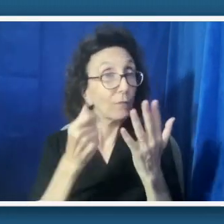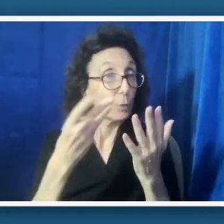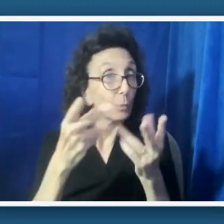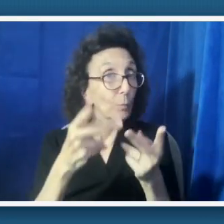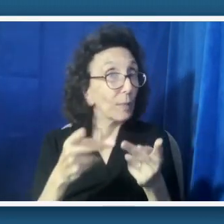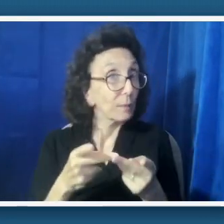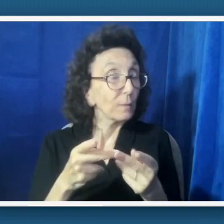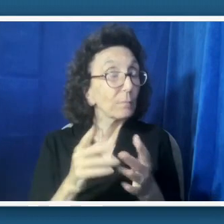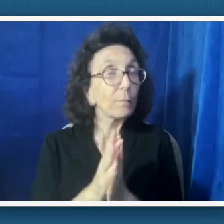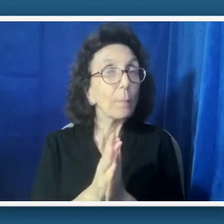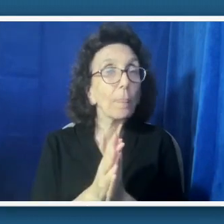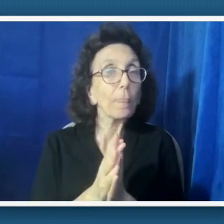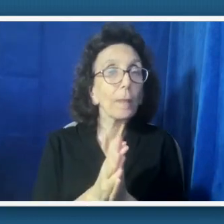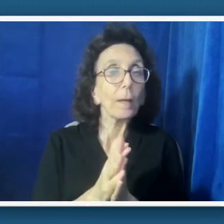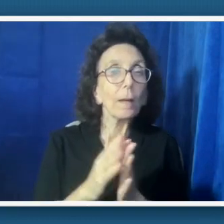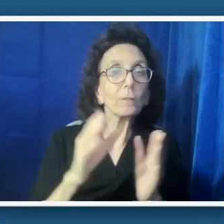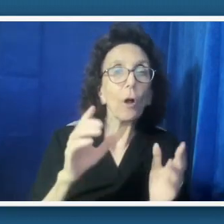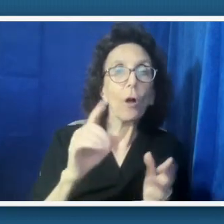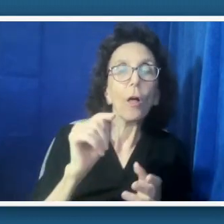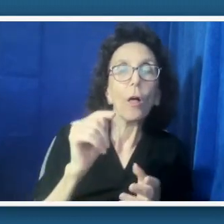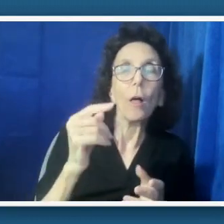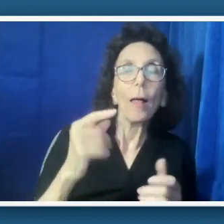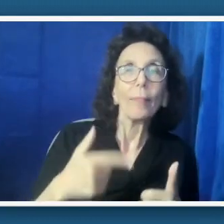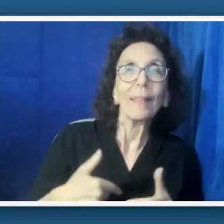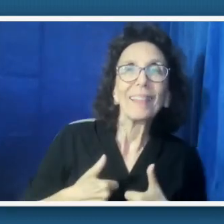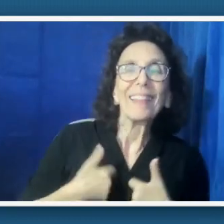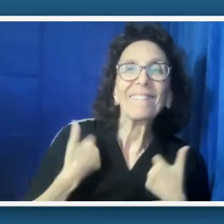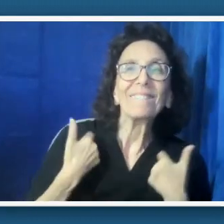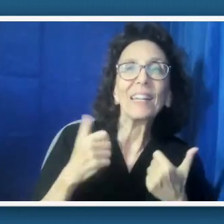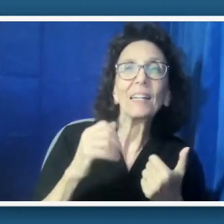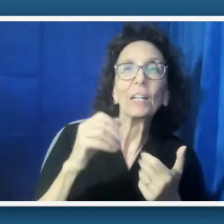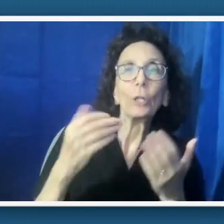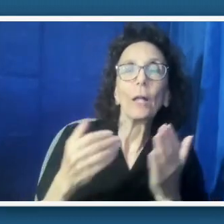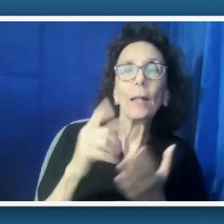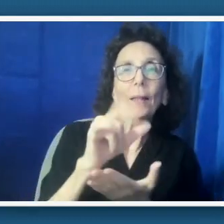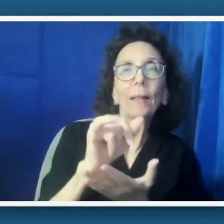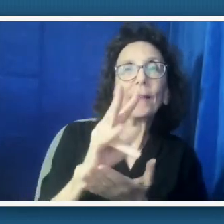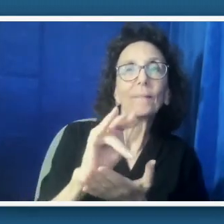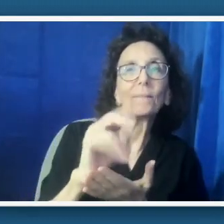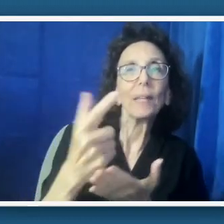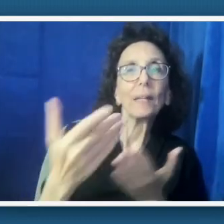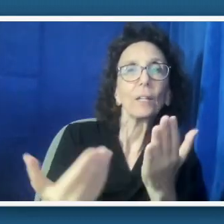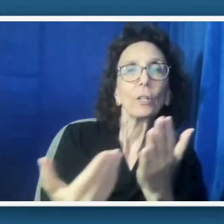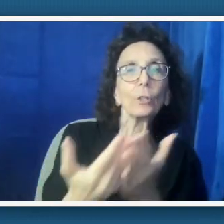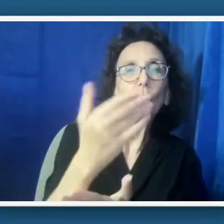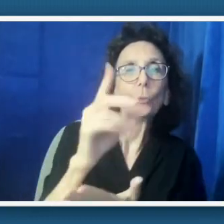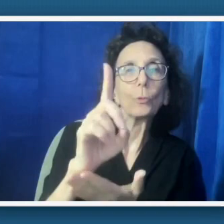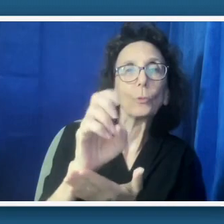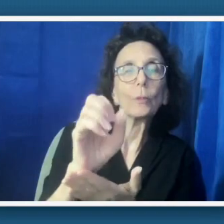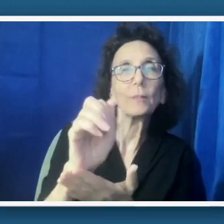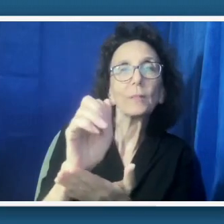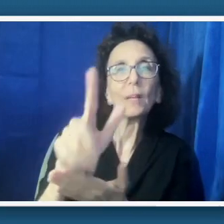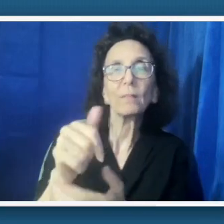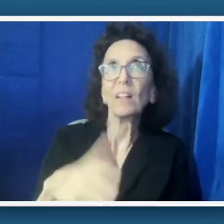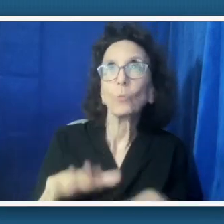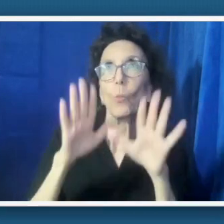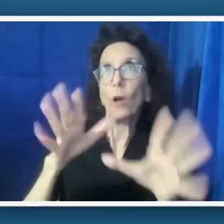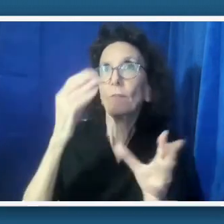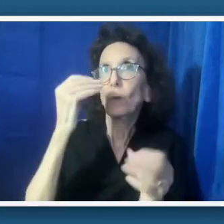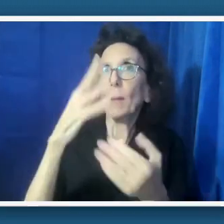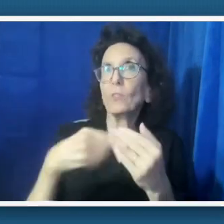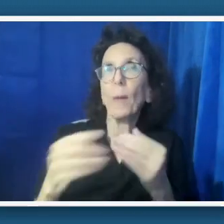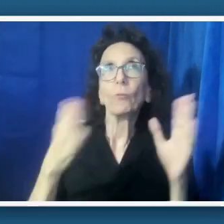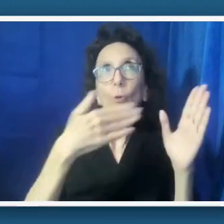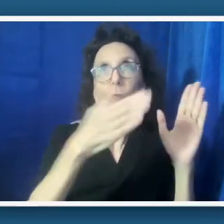The website, The Living New Deal, has wonderful information about post office murals, very comprehensive.